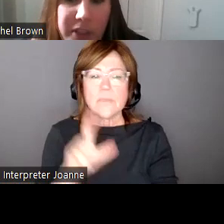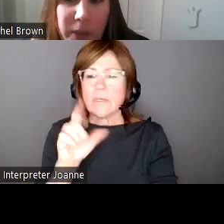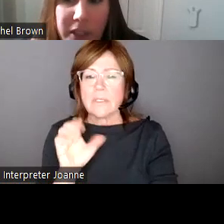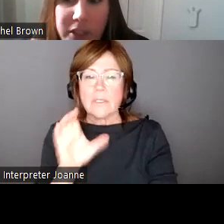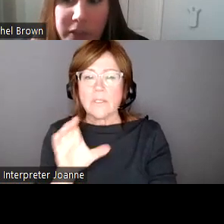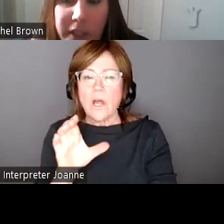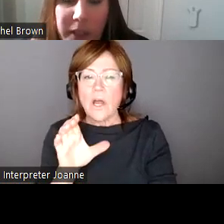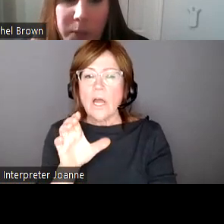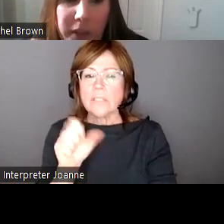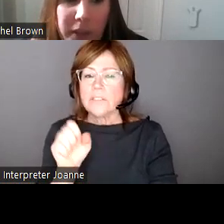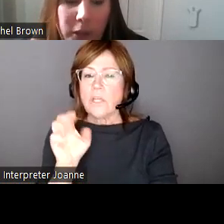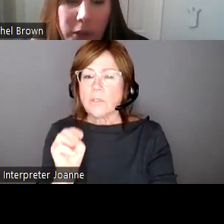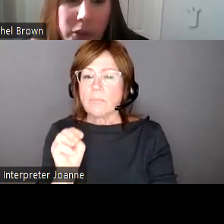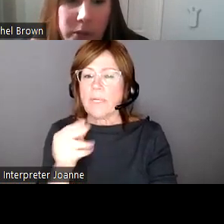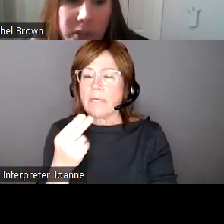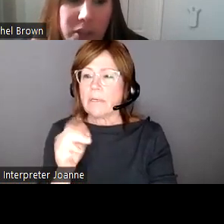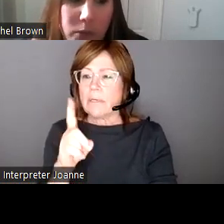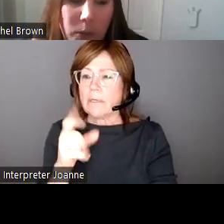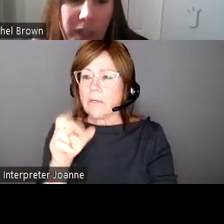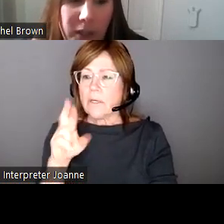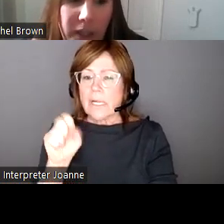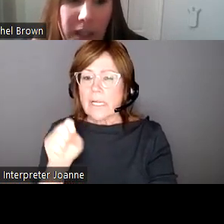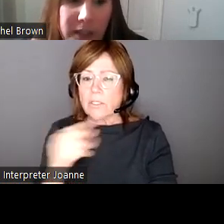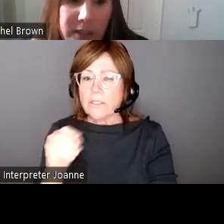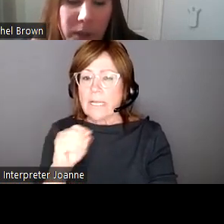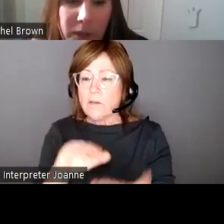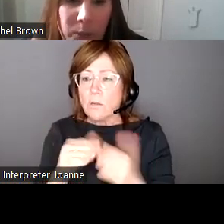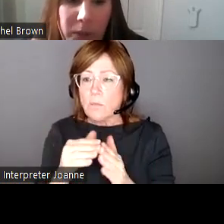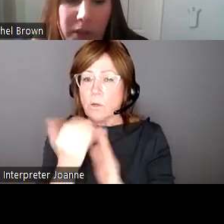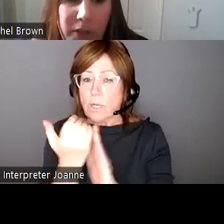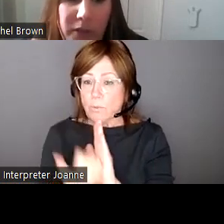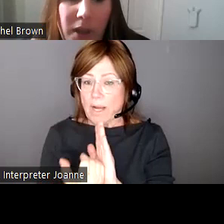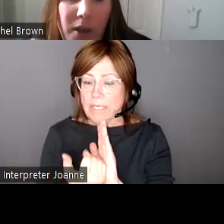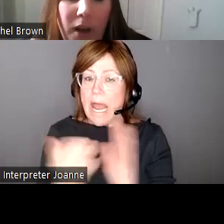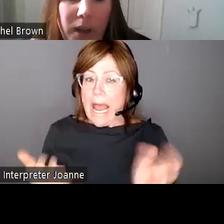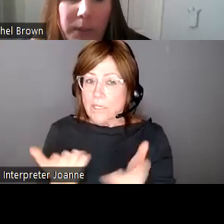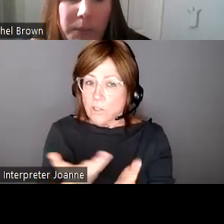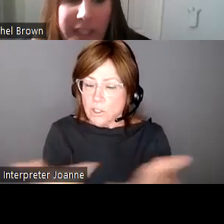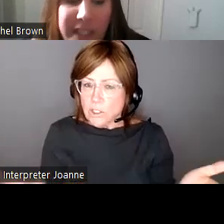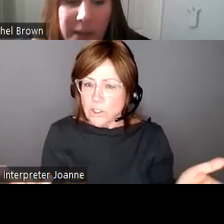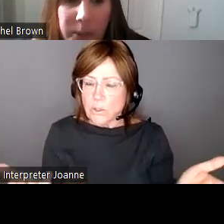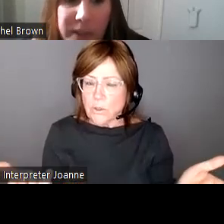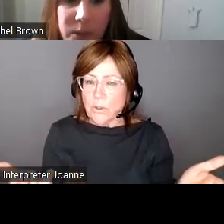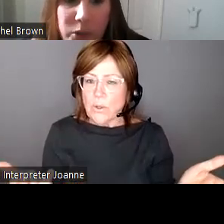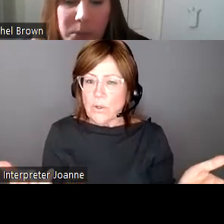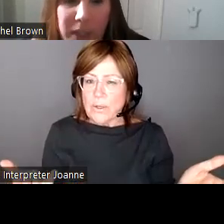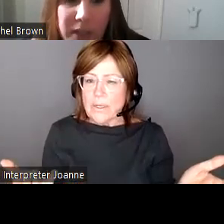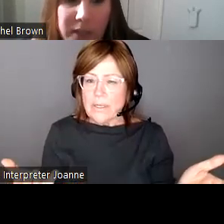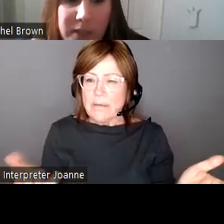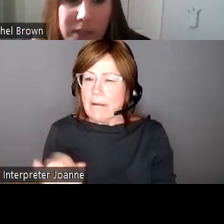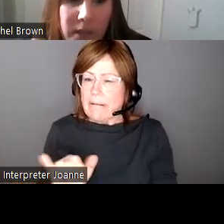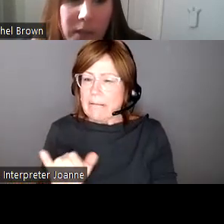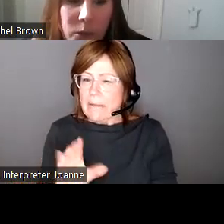community directory. And I really encourage you to do what Carrie has, where we linked everyone's social